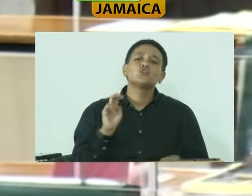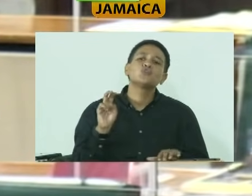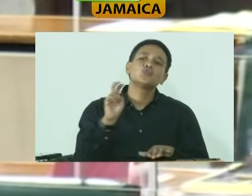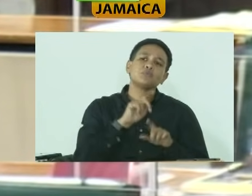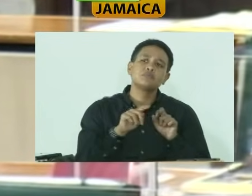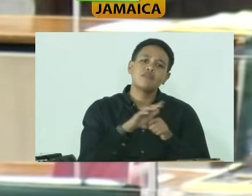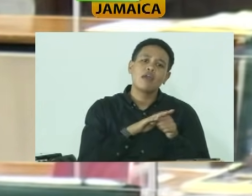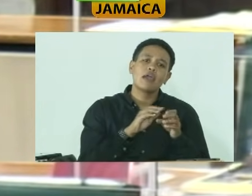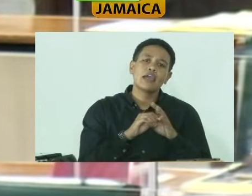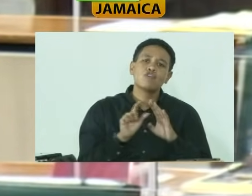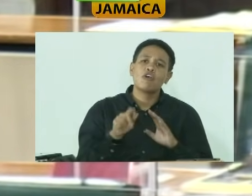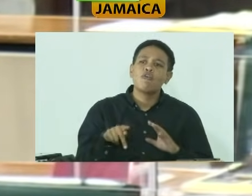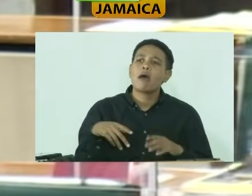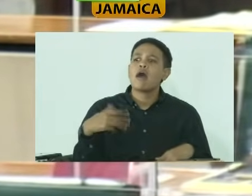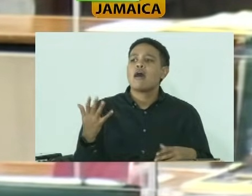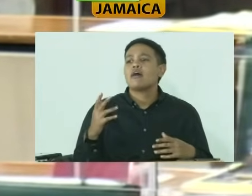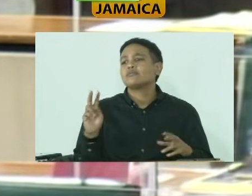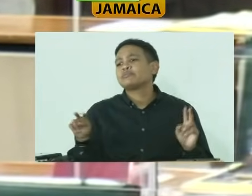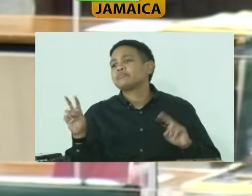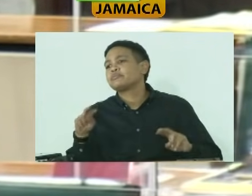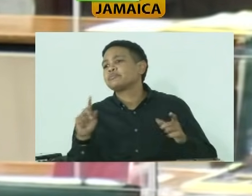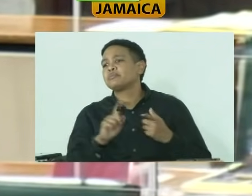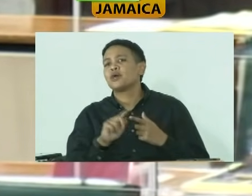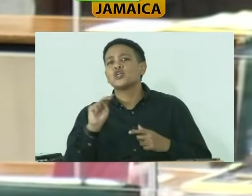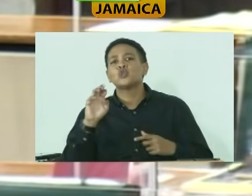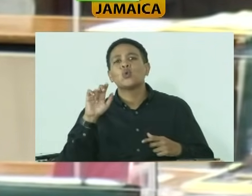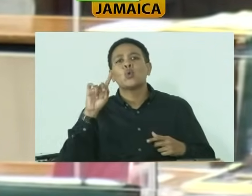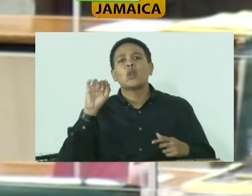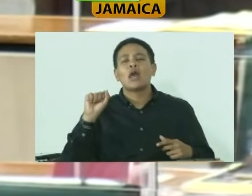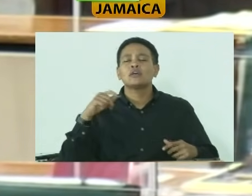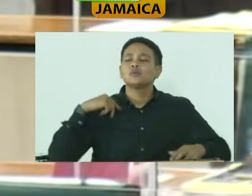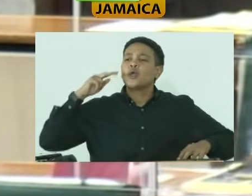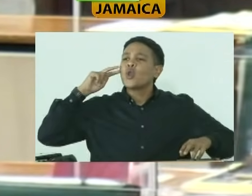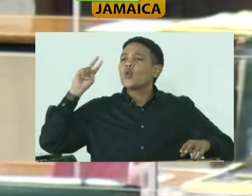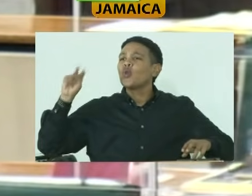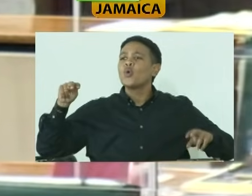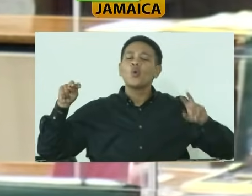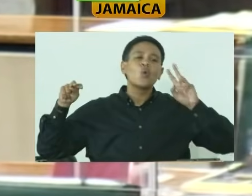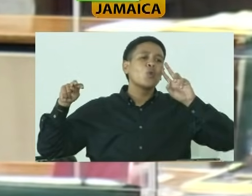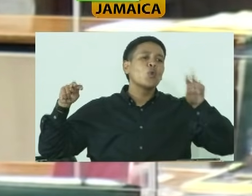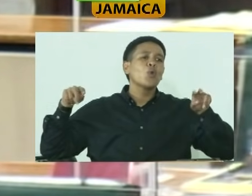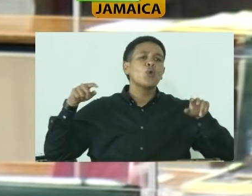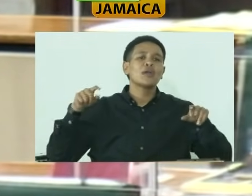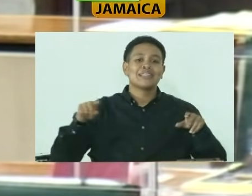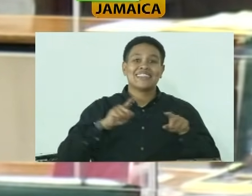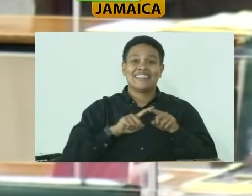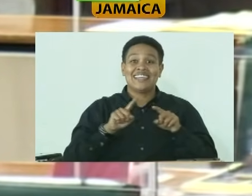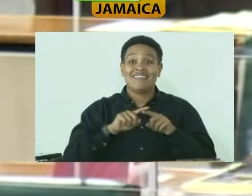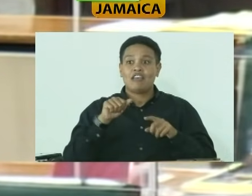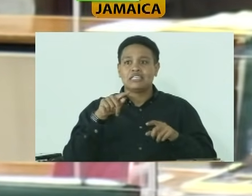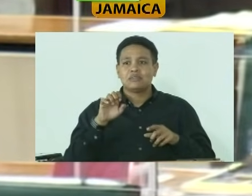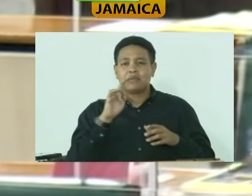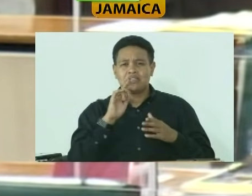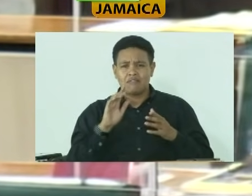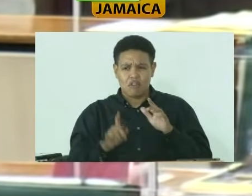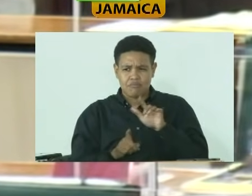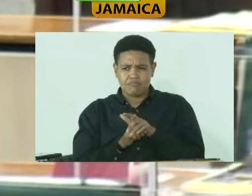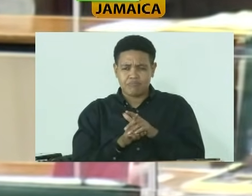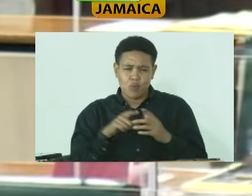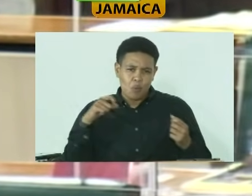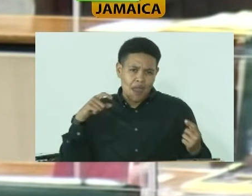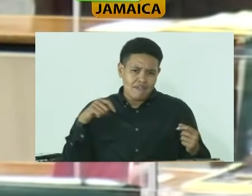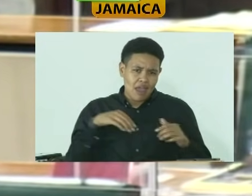in Gregory Park and Newlands, and we looked at the spaces for the community Wi-Fi